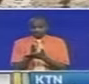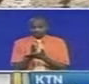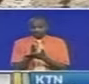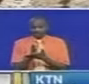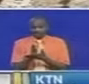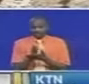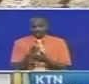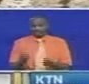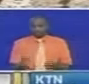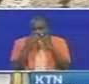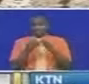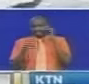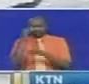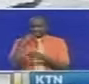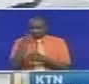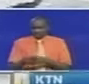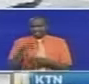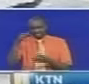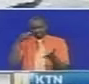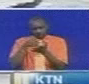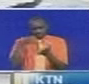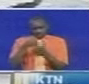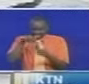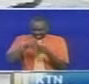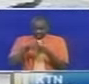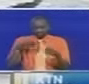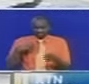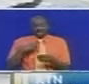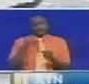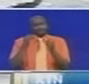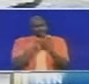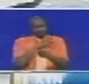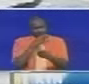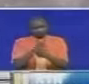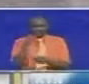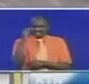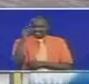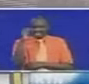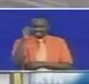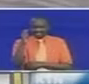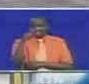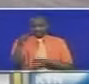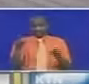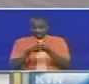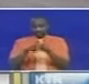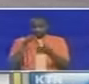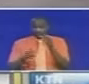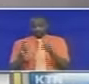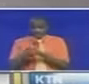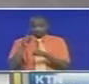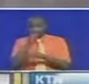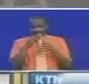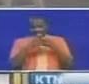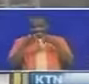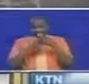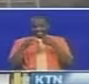Bomb experts established that the content of the cylinders was the powerful TNT explosive, similar to what was used in the 1998